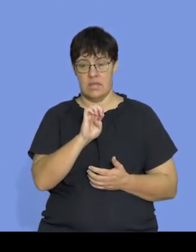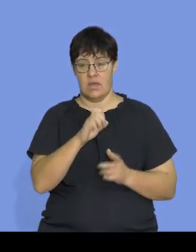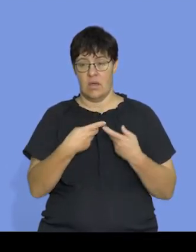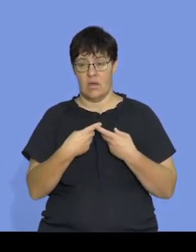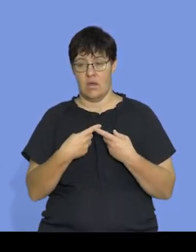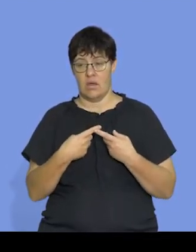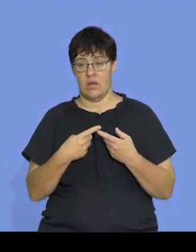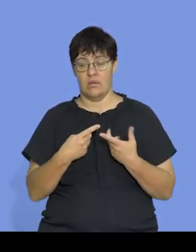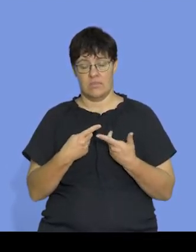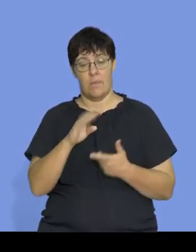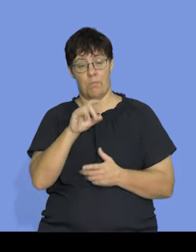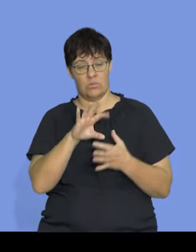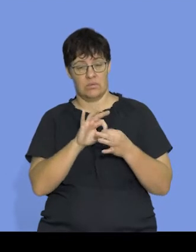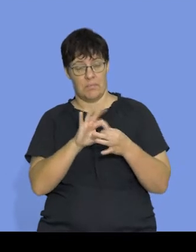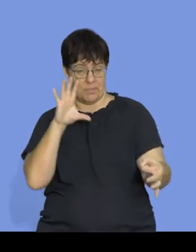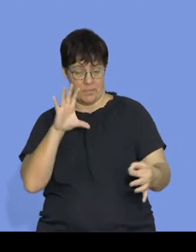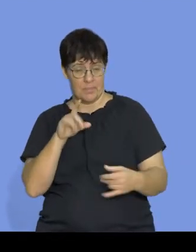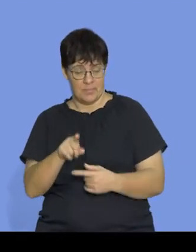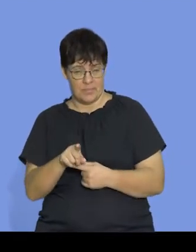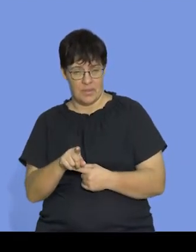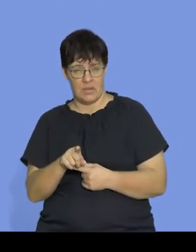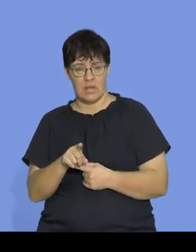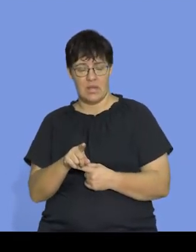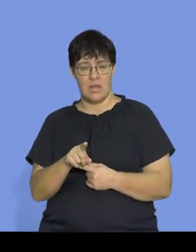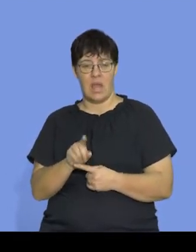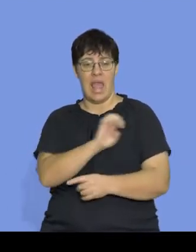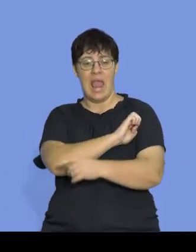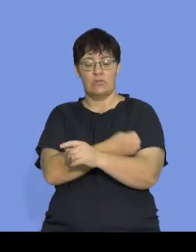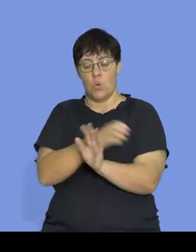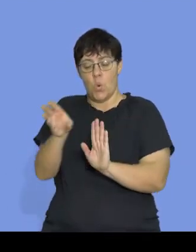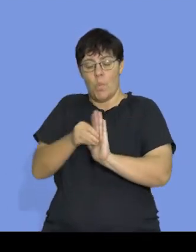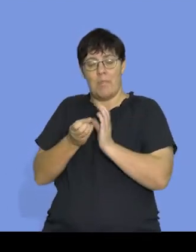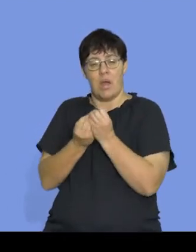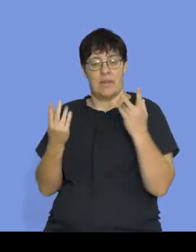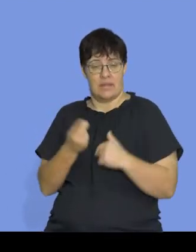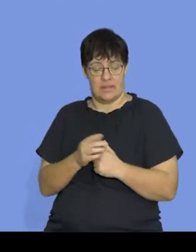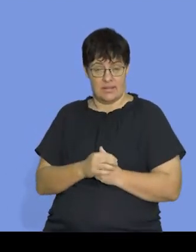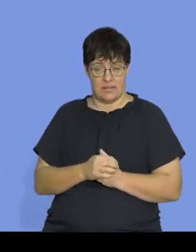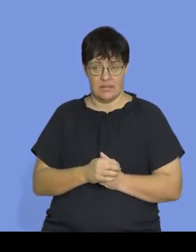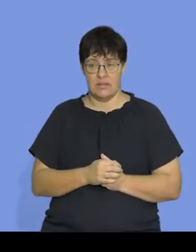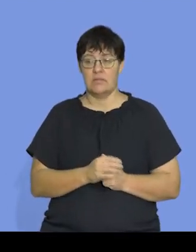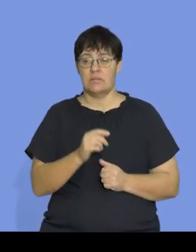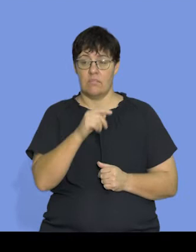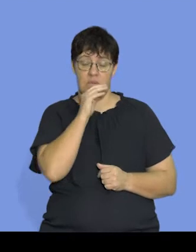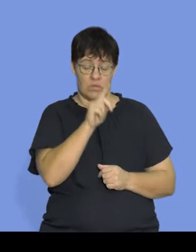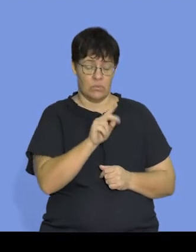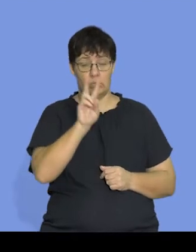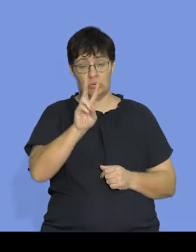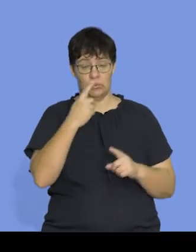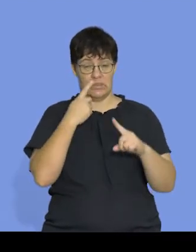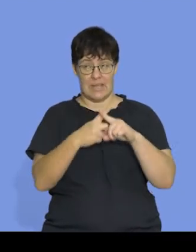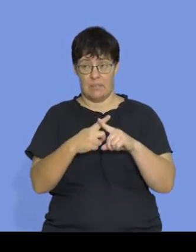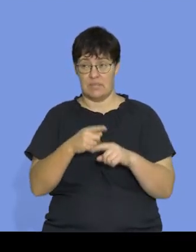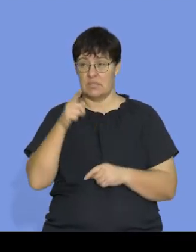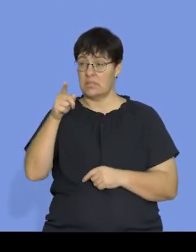how much energy was absorbed during bond breaking? We are saying it's 2 multiplied by those of